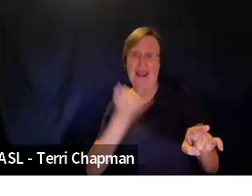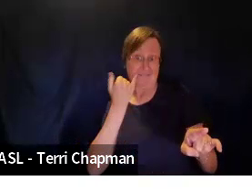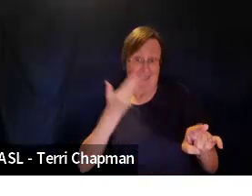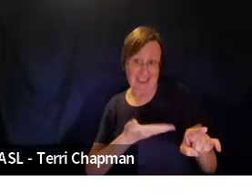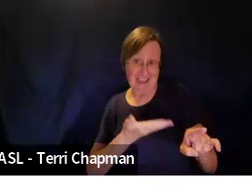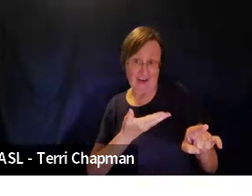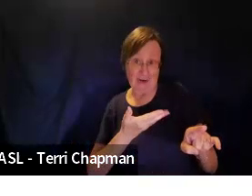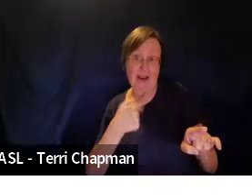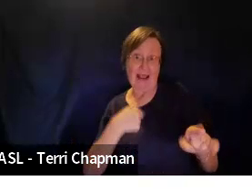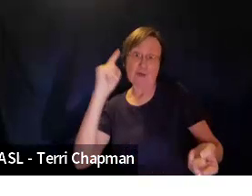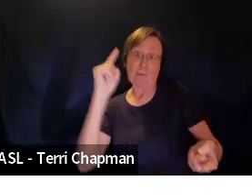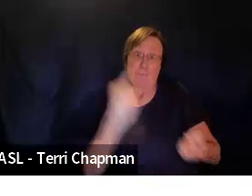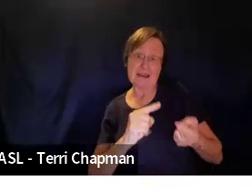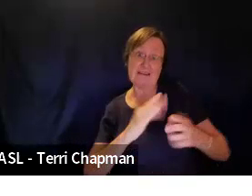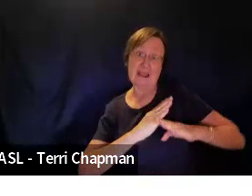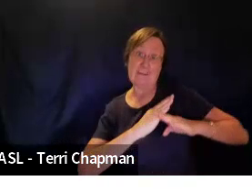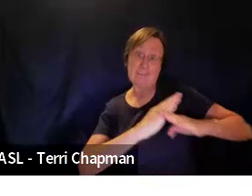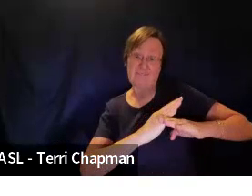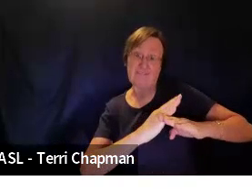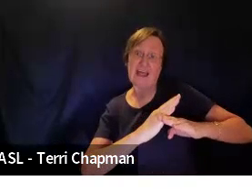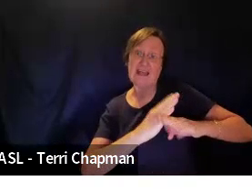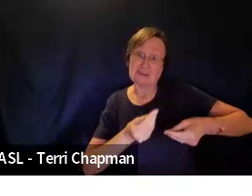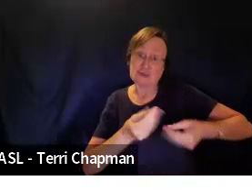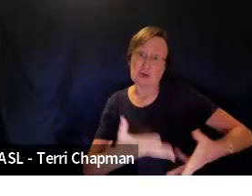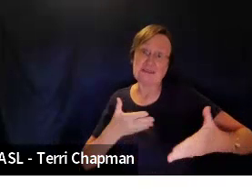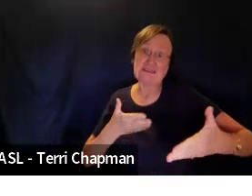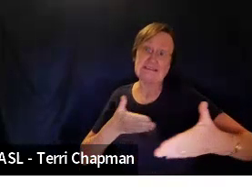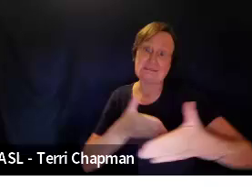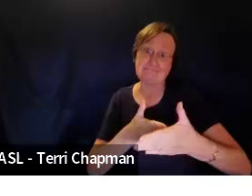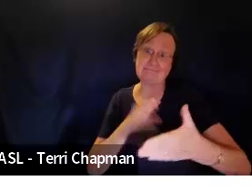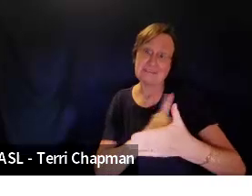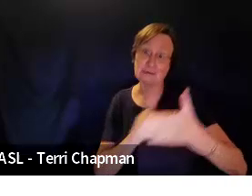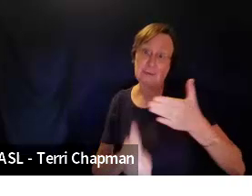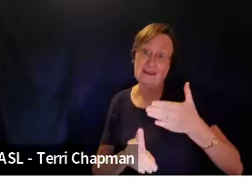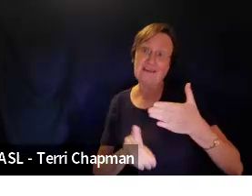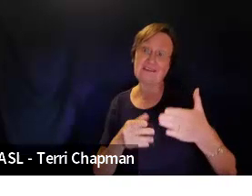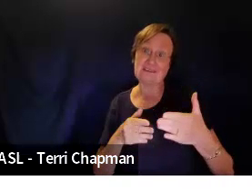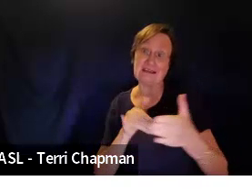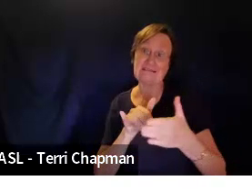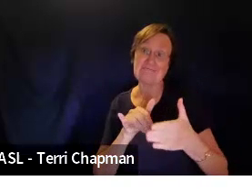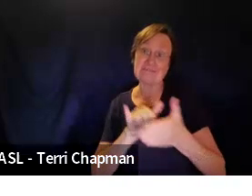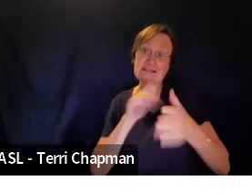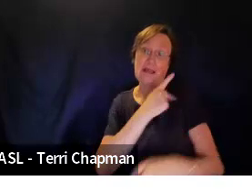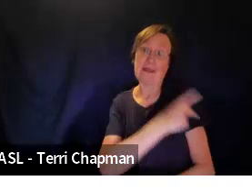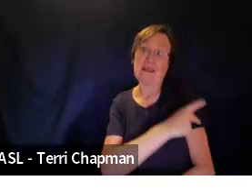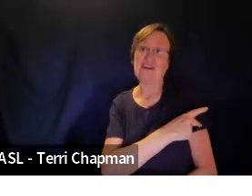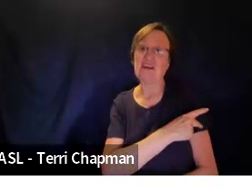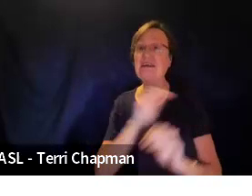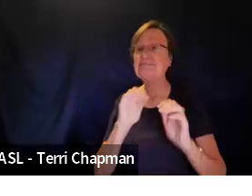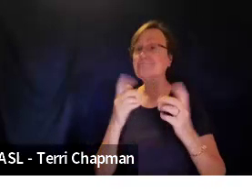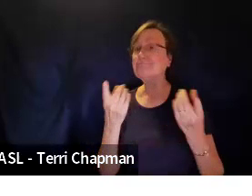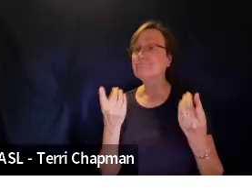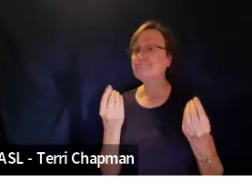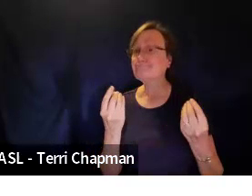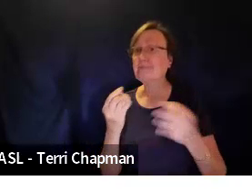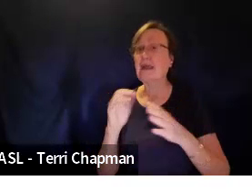that risk from creating discrimination against the person, the patient. So to do this, meaning